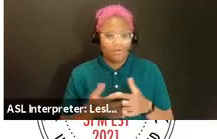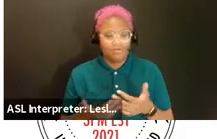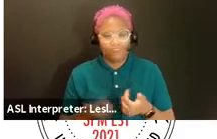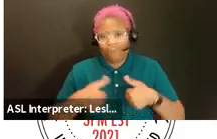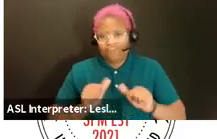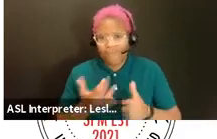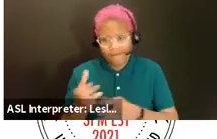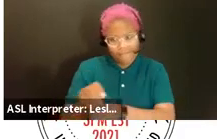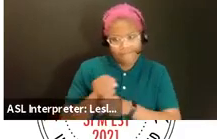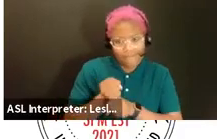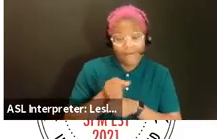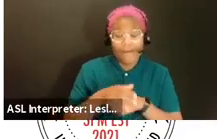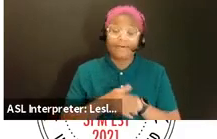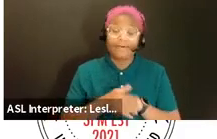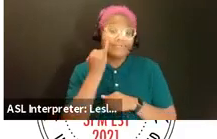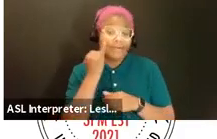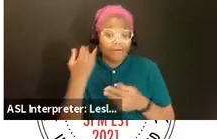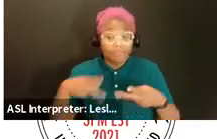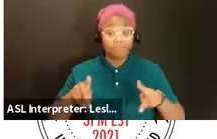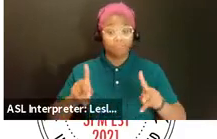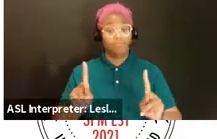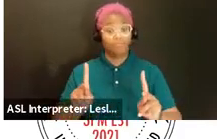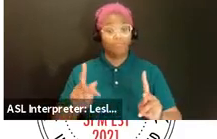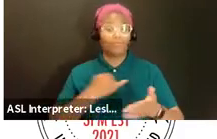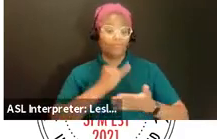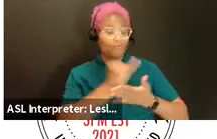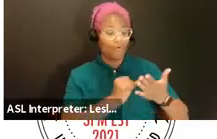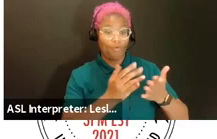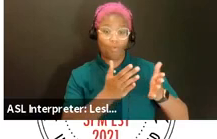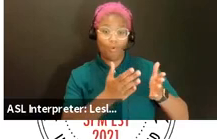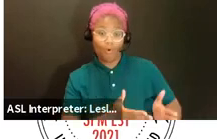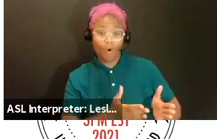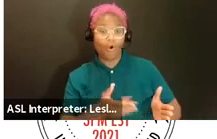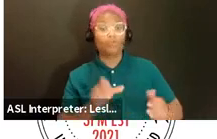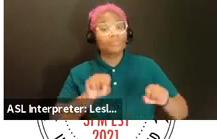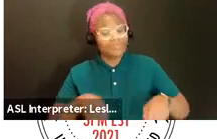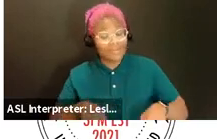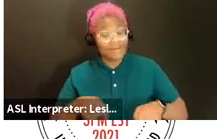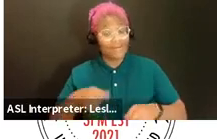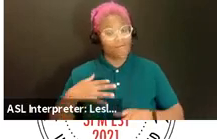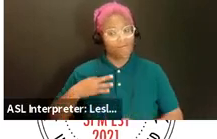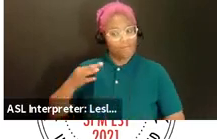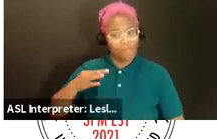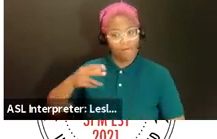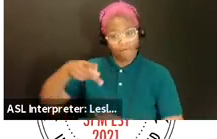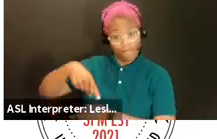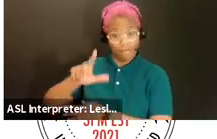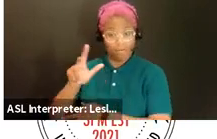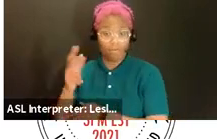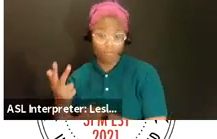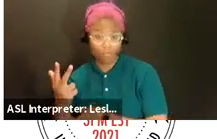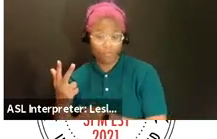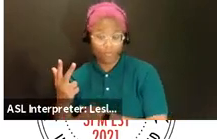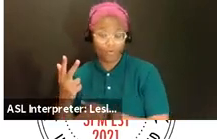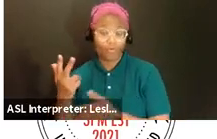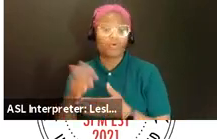If there is an opportunity for the artist to apply for a P3 visa, that is, if their art that they want to bring